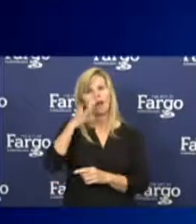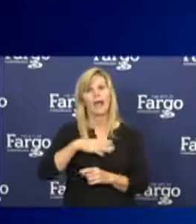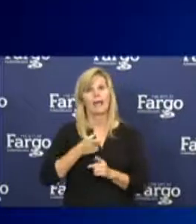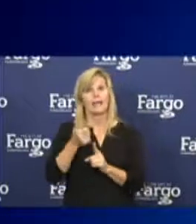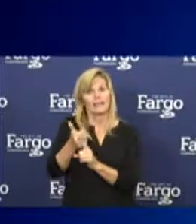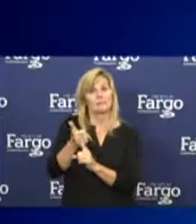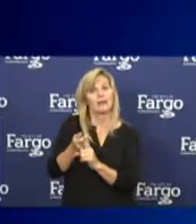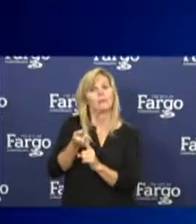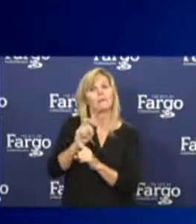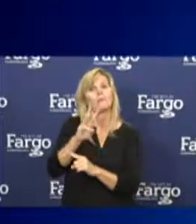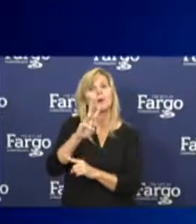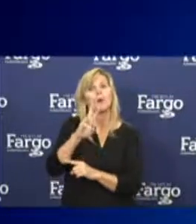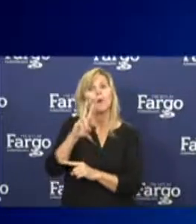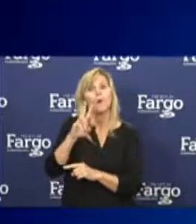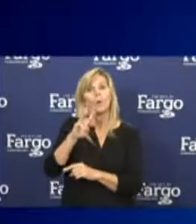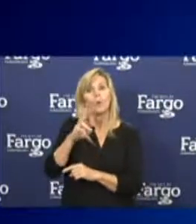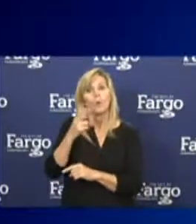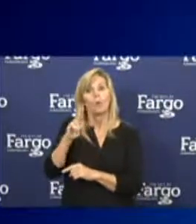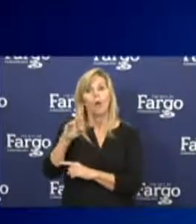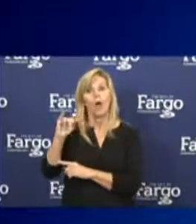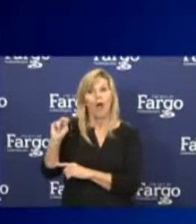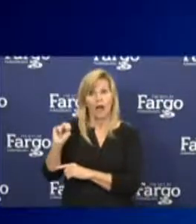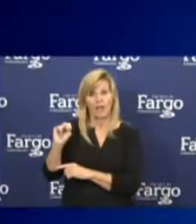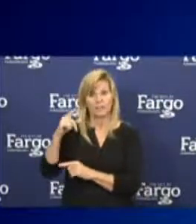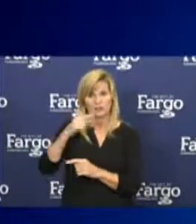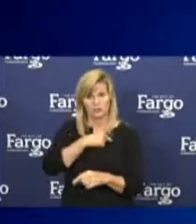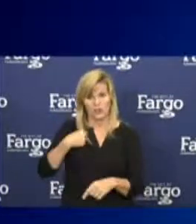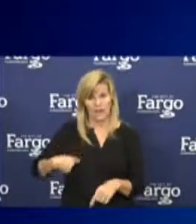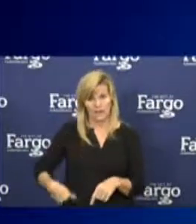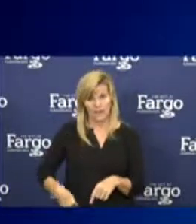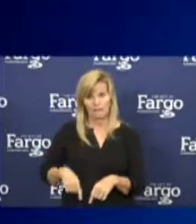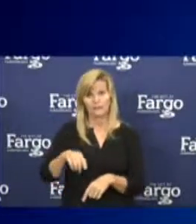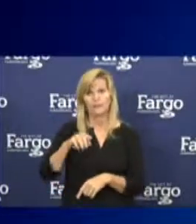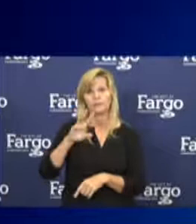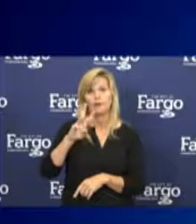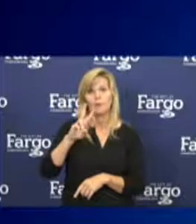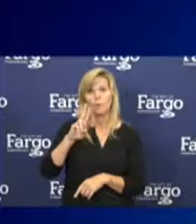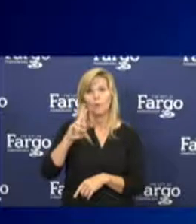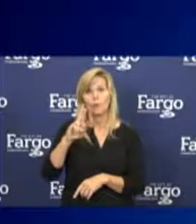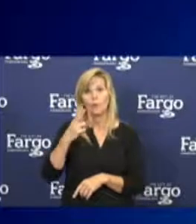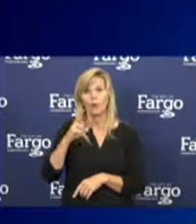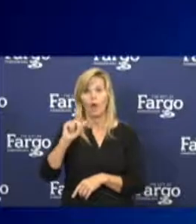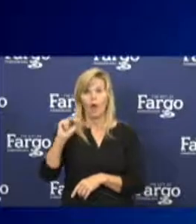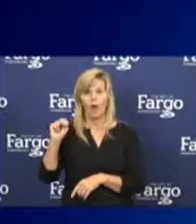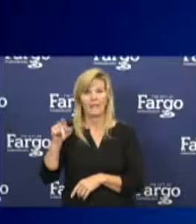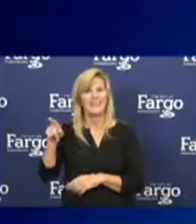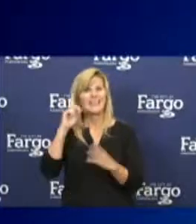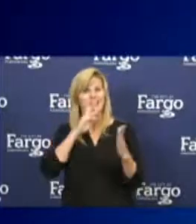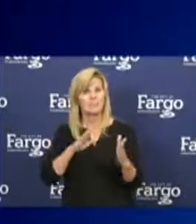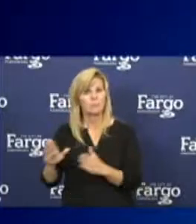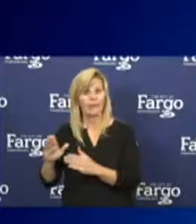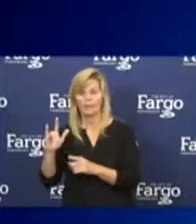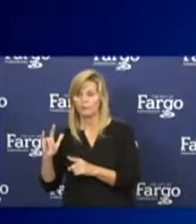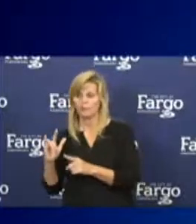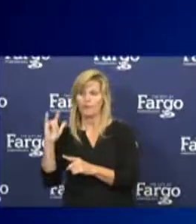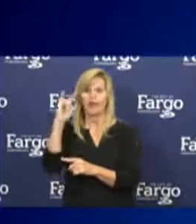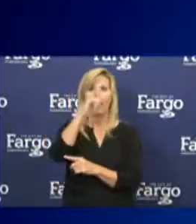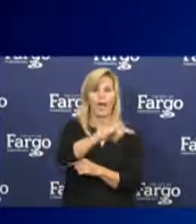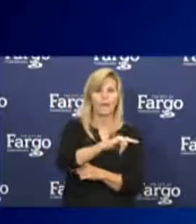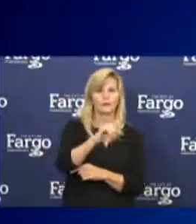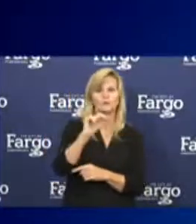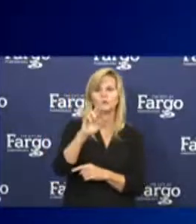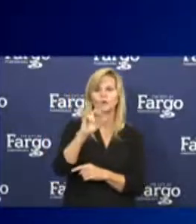He started to feel some symptoms, flew to Guangzhou, where he was planning to take a flight to Toronto, got on the flight and flew